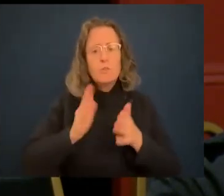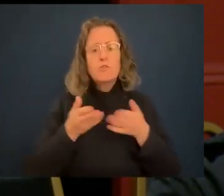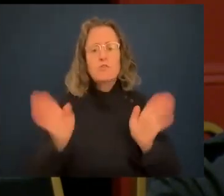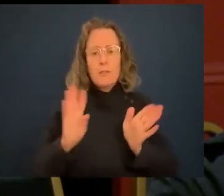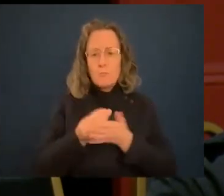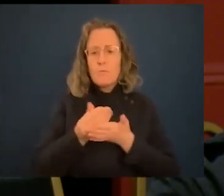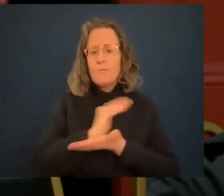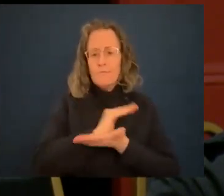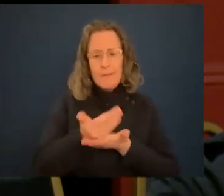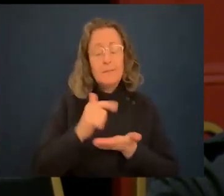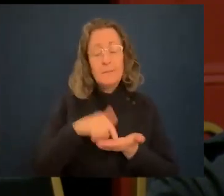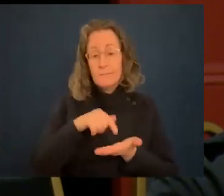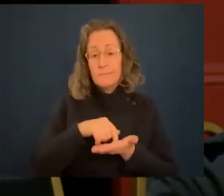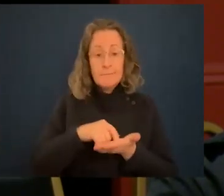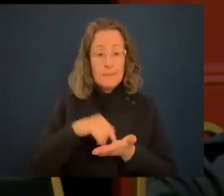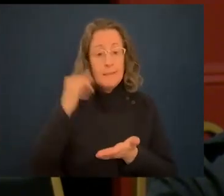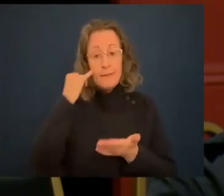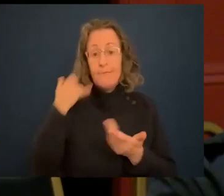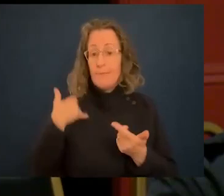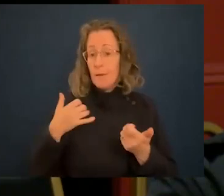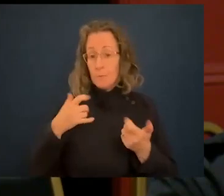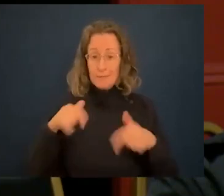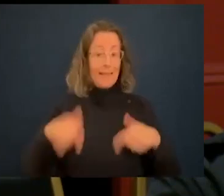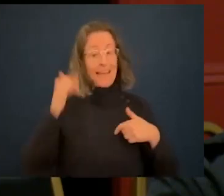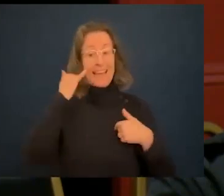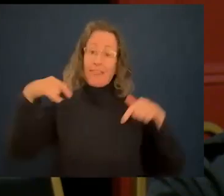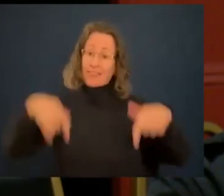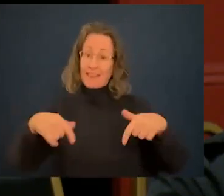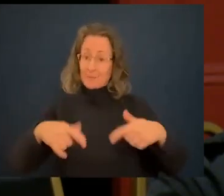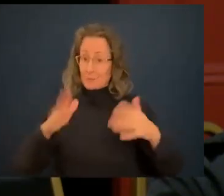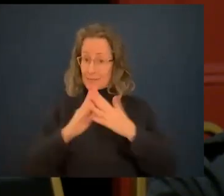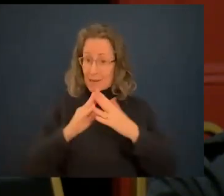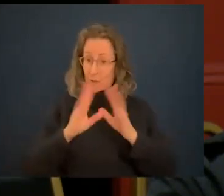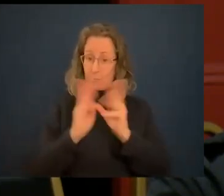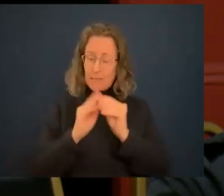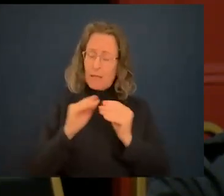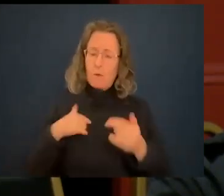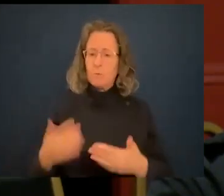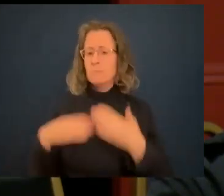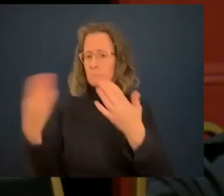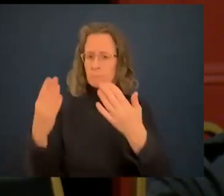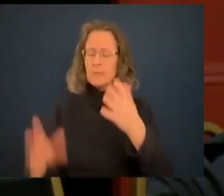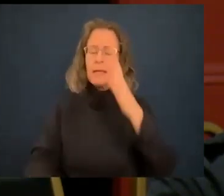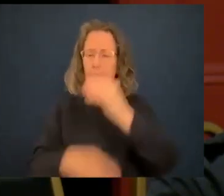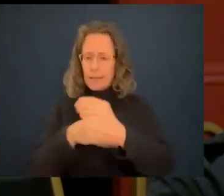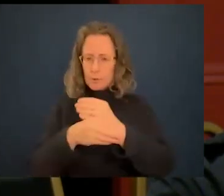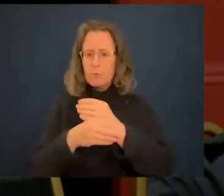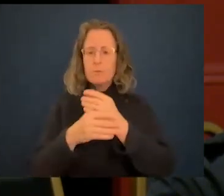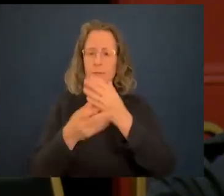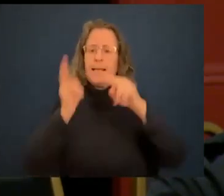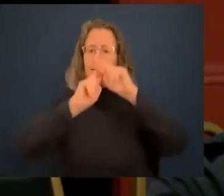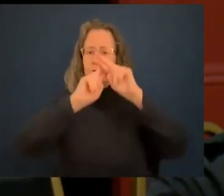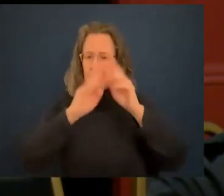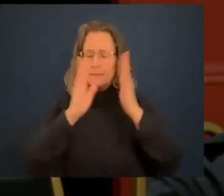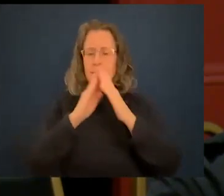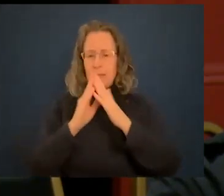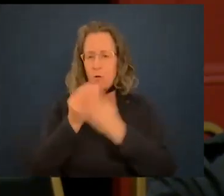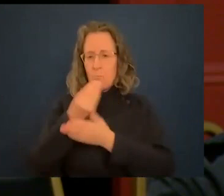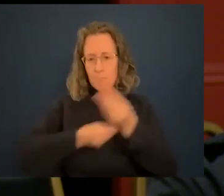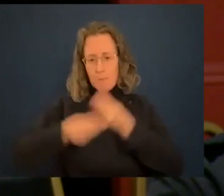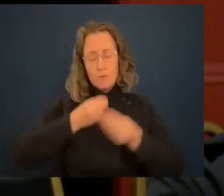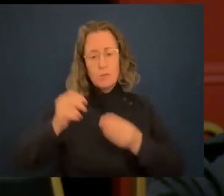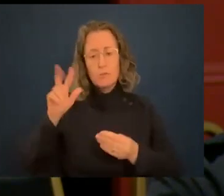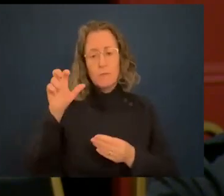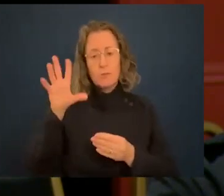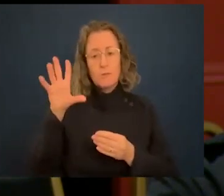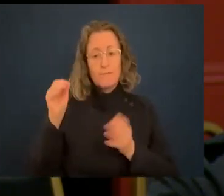increa you know if I were in town meeting right now I would make a motion to increase our town budget by that 350 000 because I think it's going to